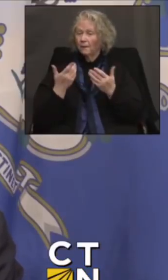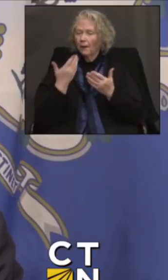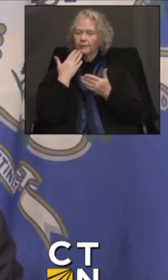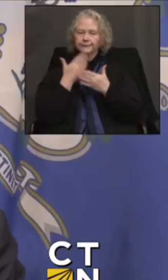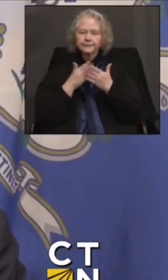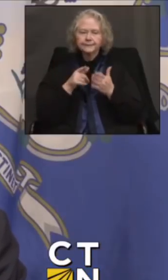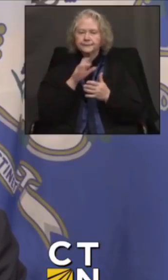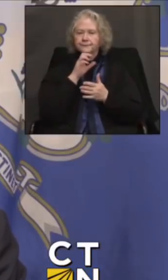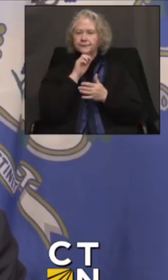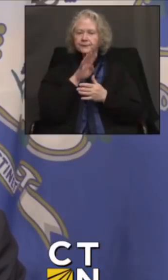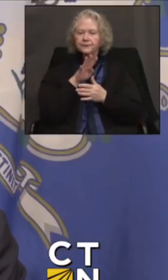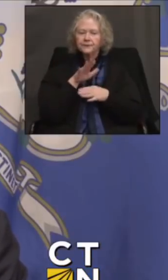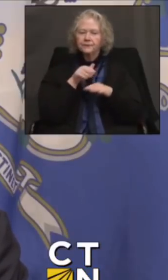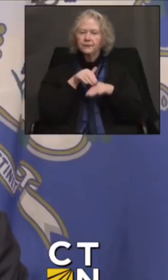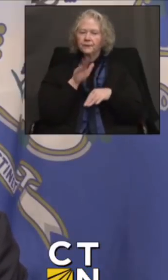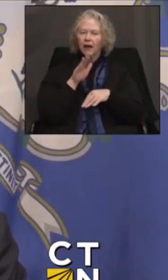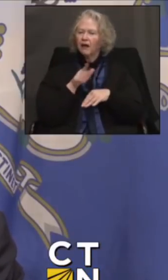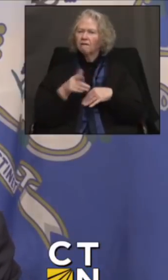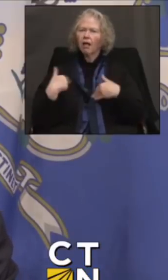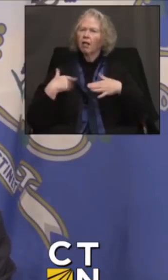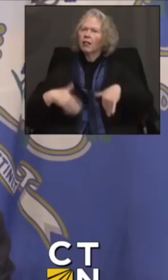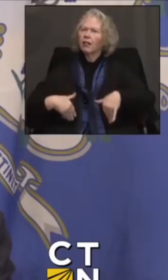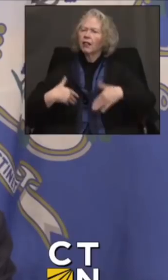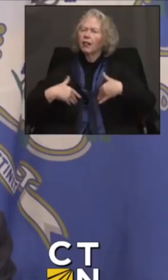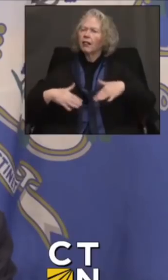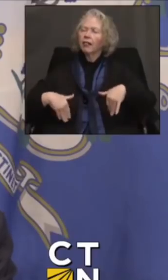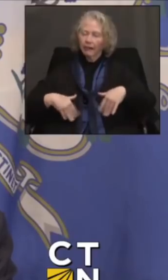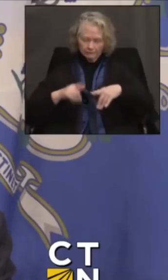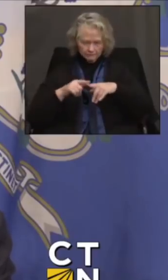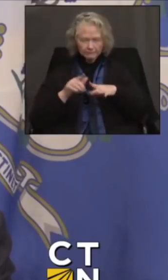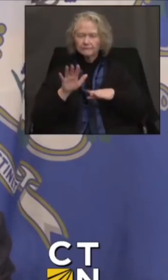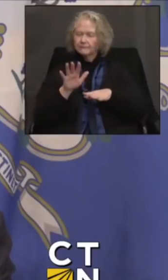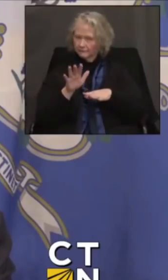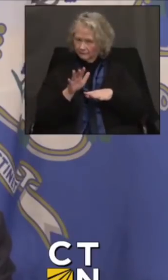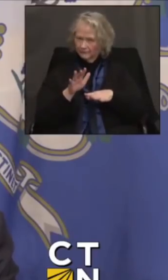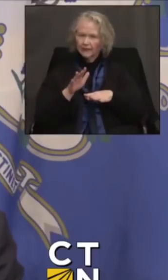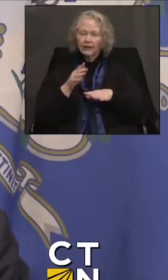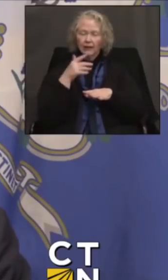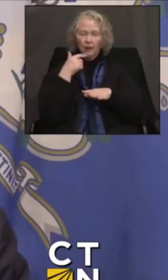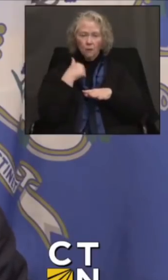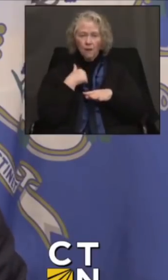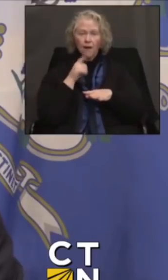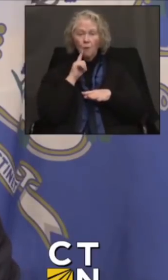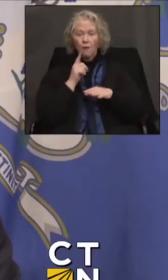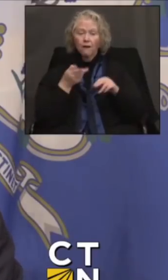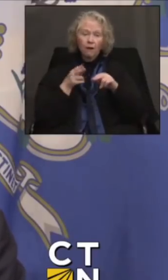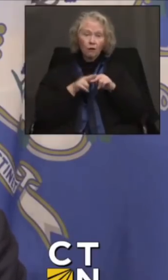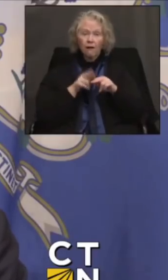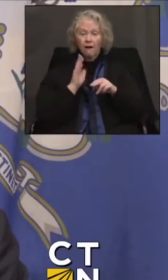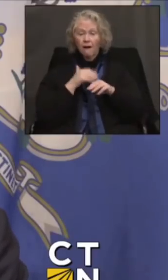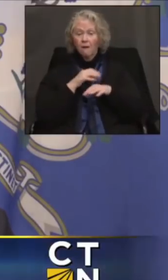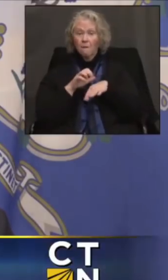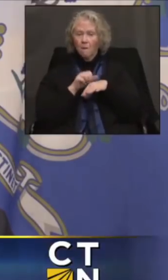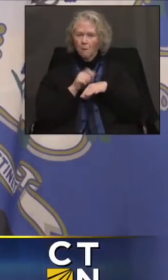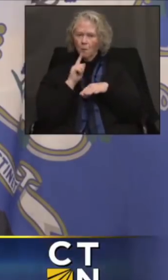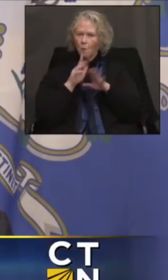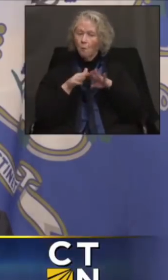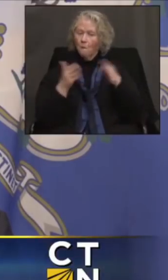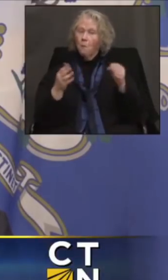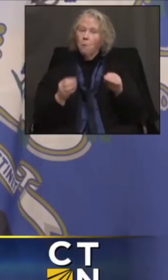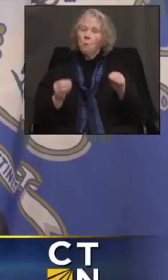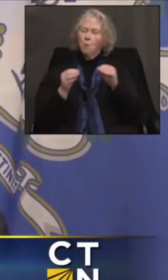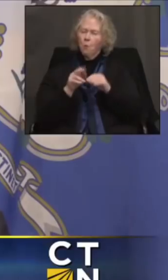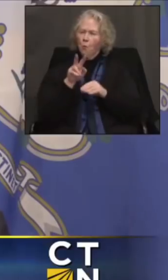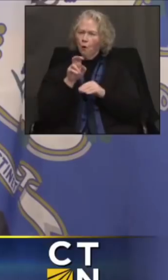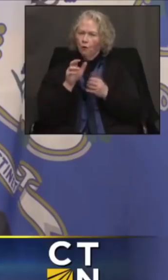45 and above age group still looking for that vaccination. 200,000 more appointments next week. Check frequently